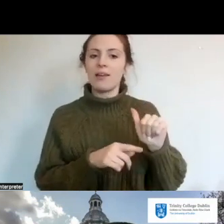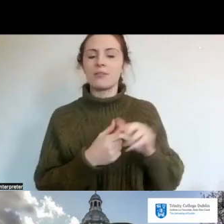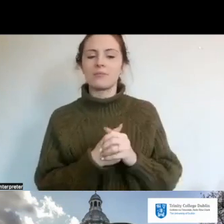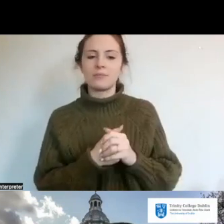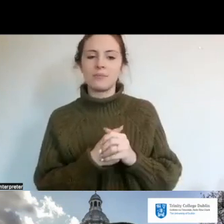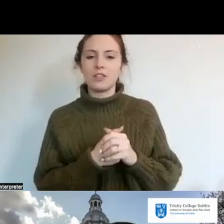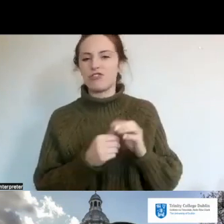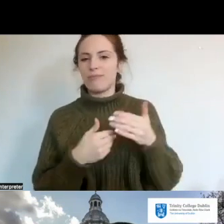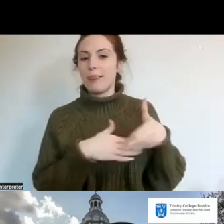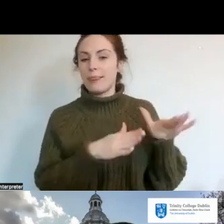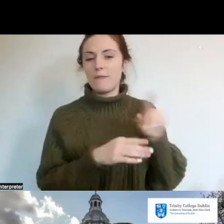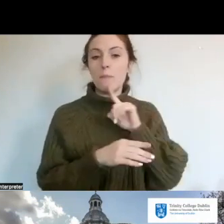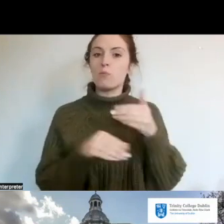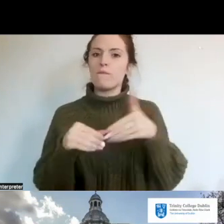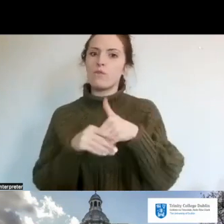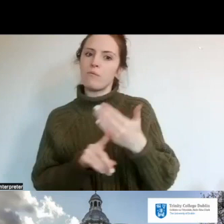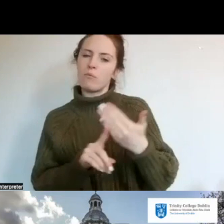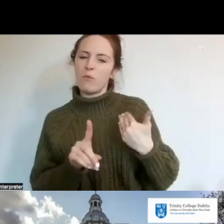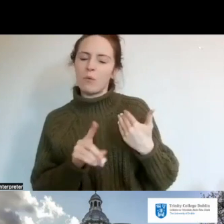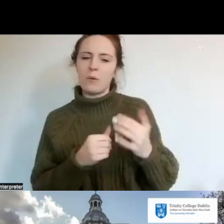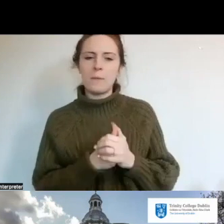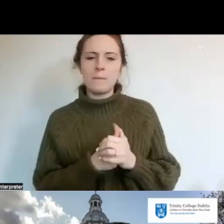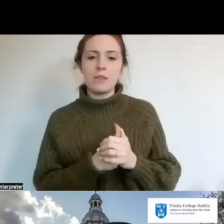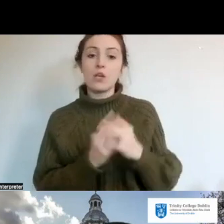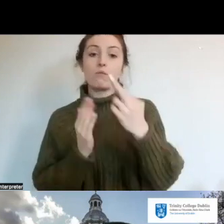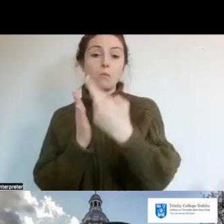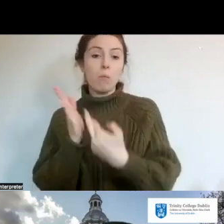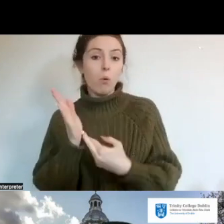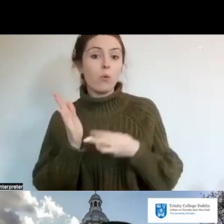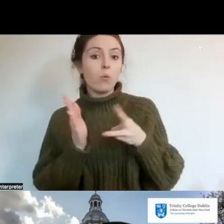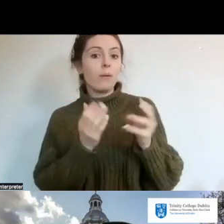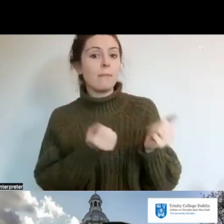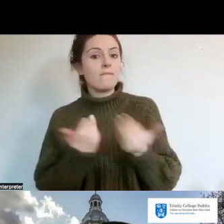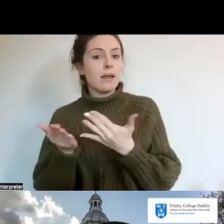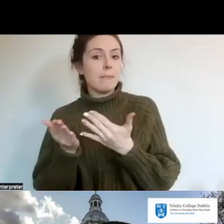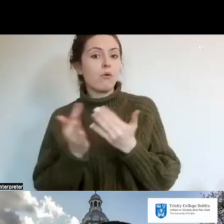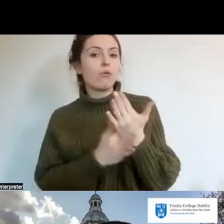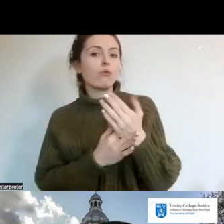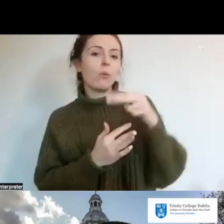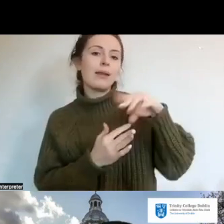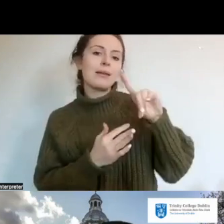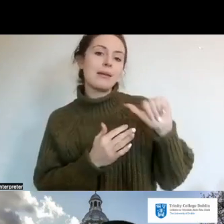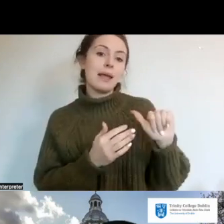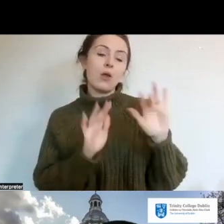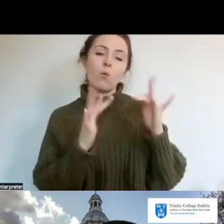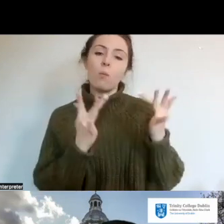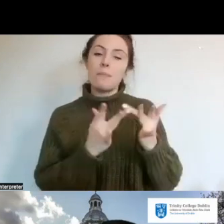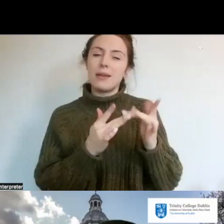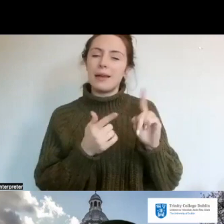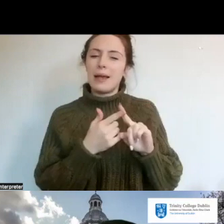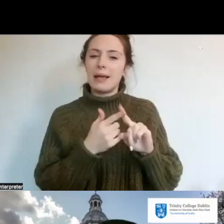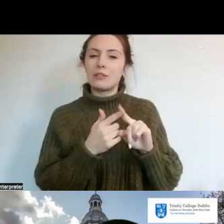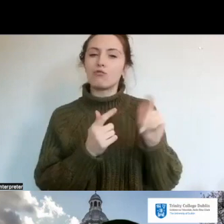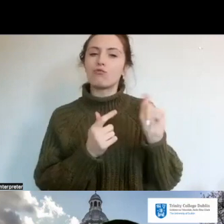their time on the project. The report will be available through the NDA website, but also through the Trinity Centre for Ageing and